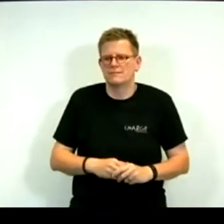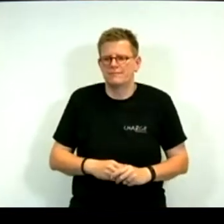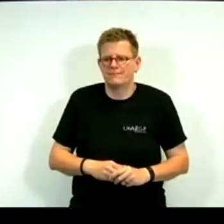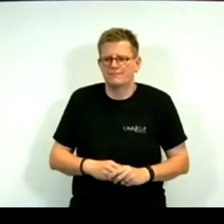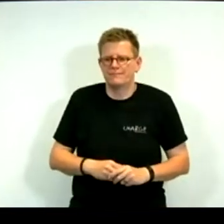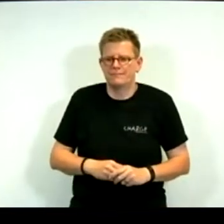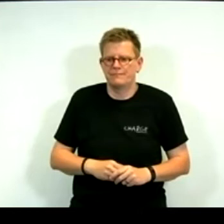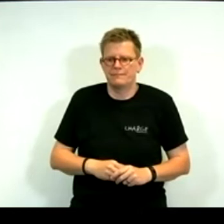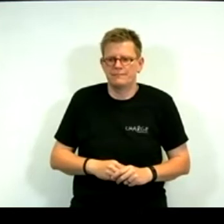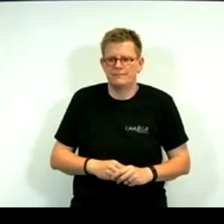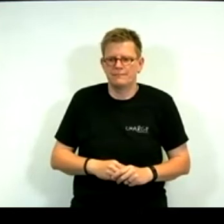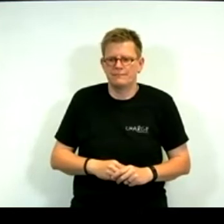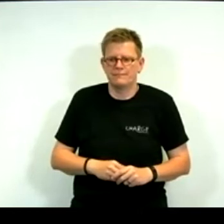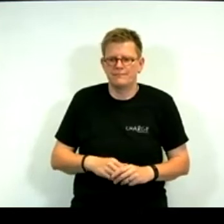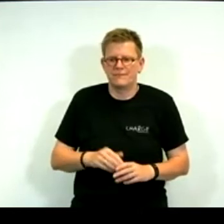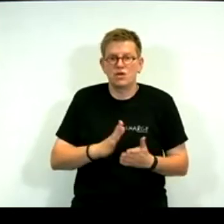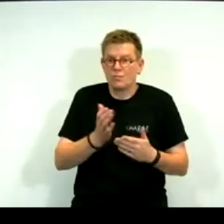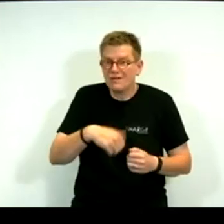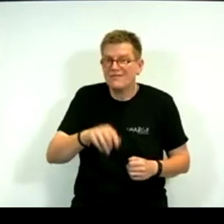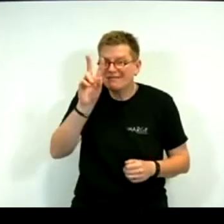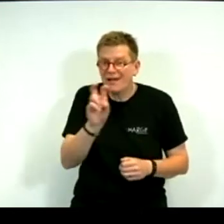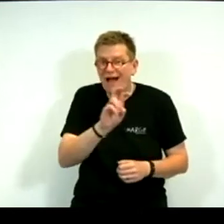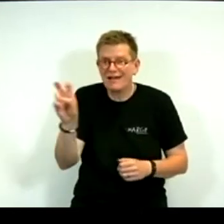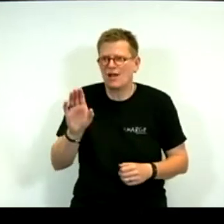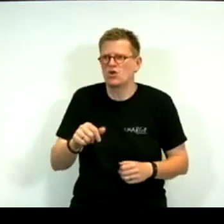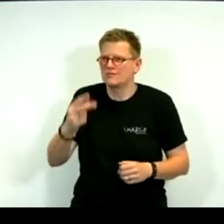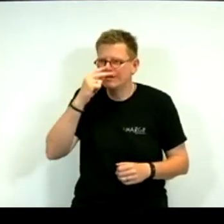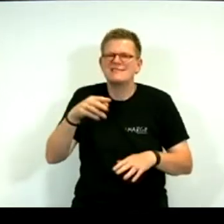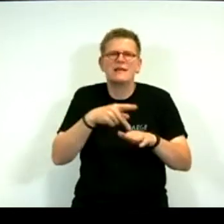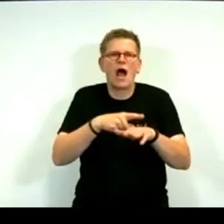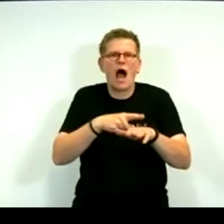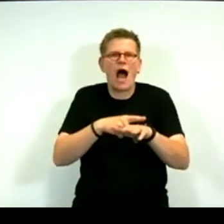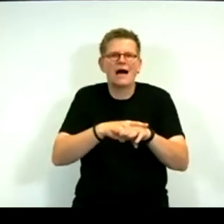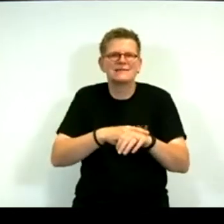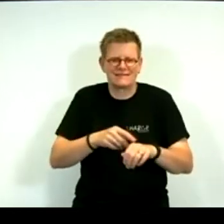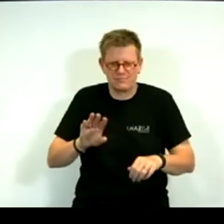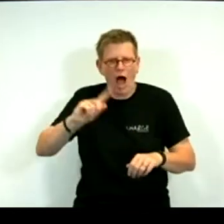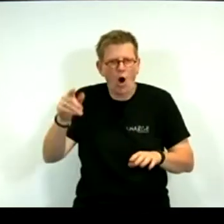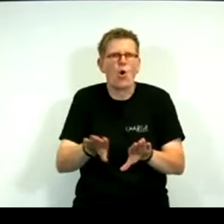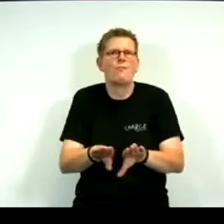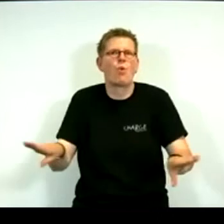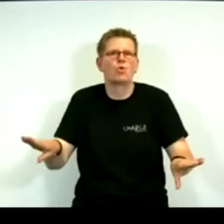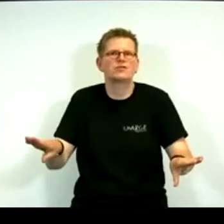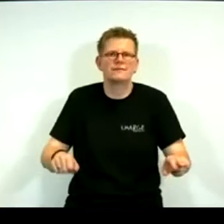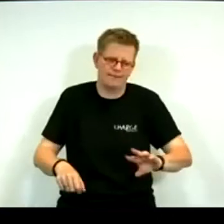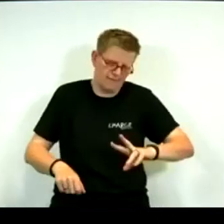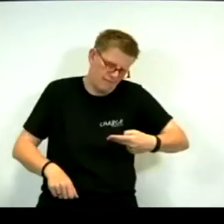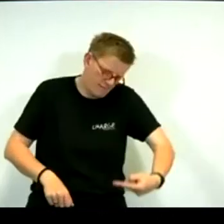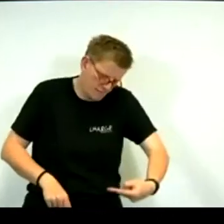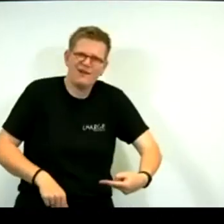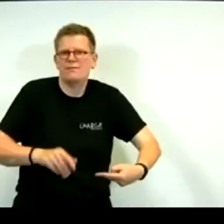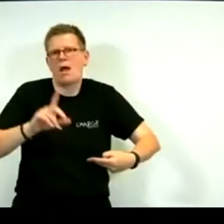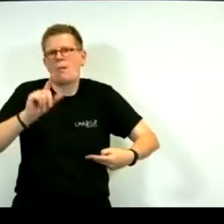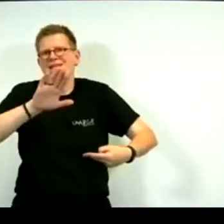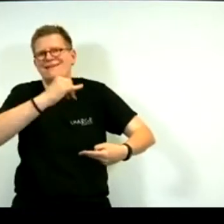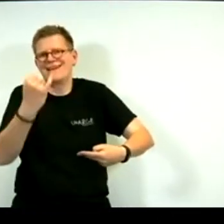around with the child, and they do a brilliant assessment and observation. So first to look into the